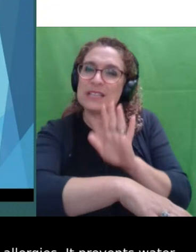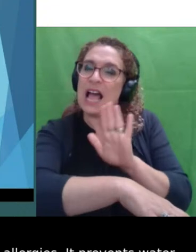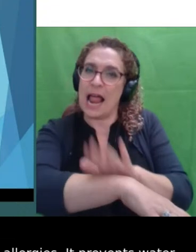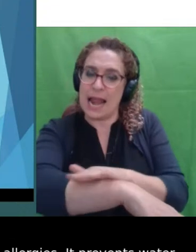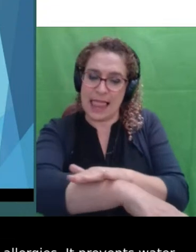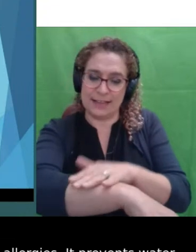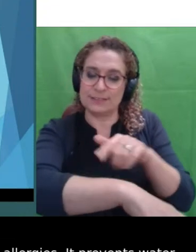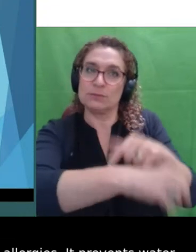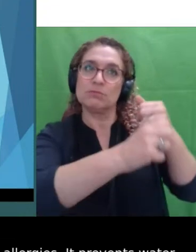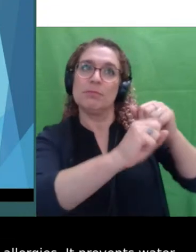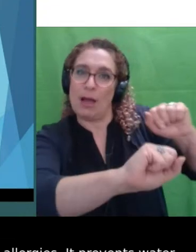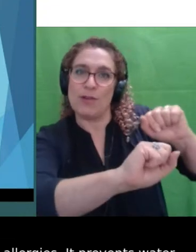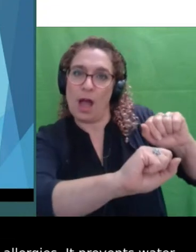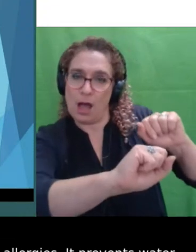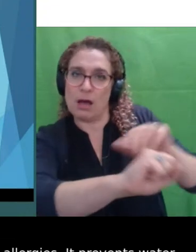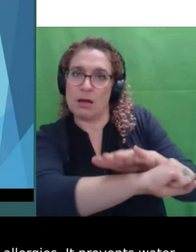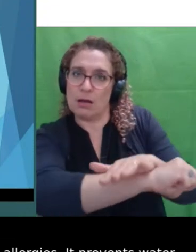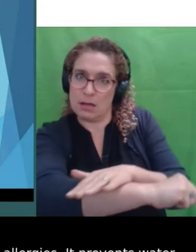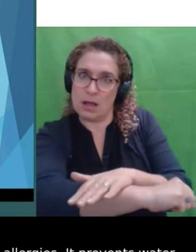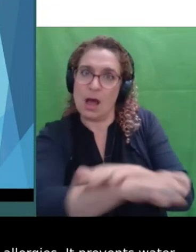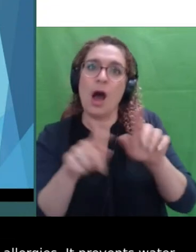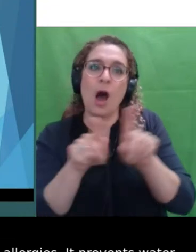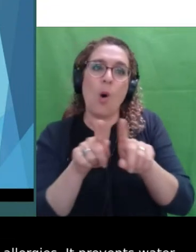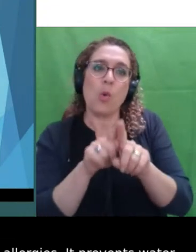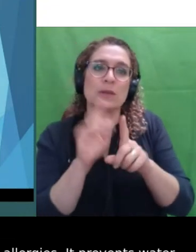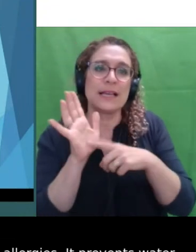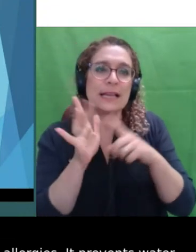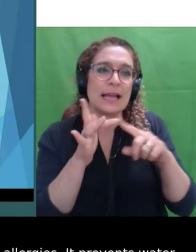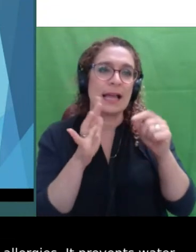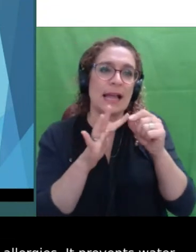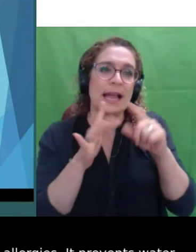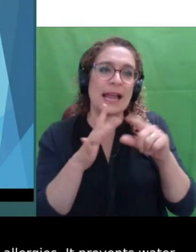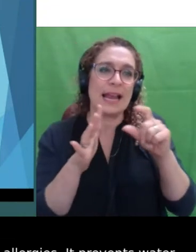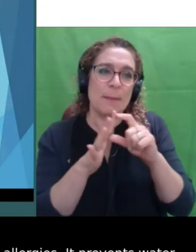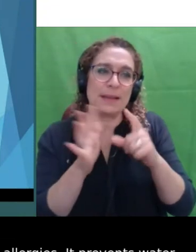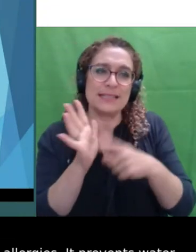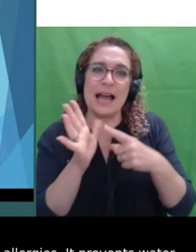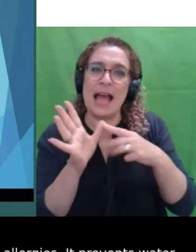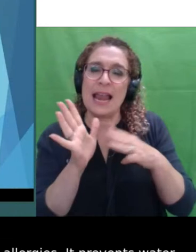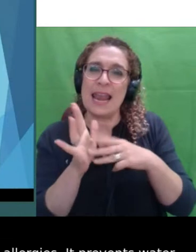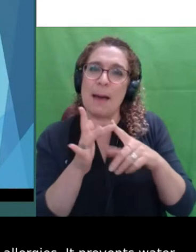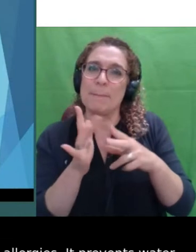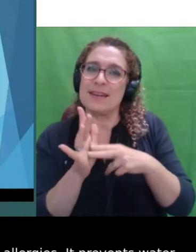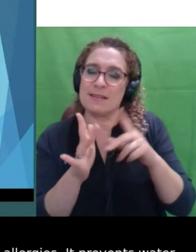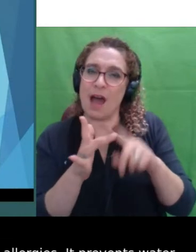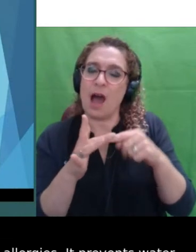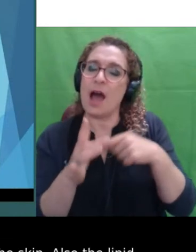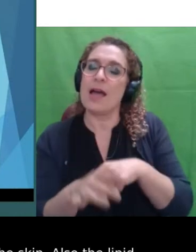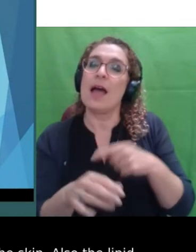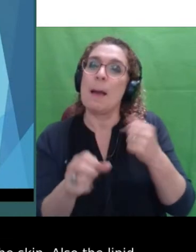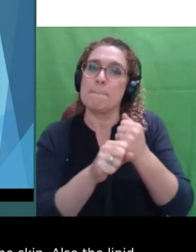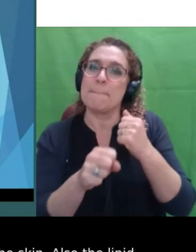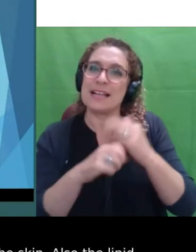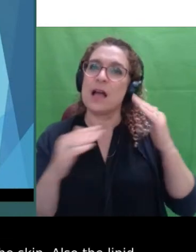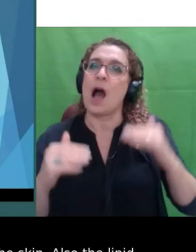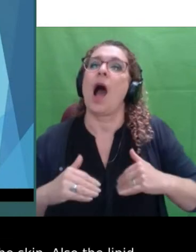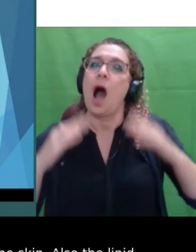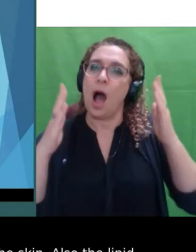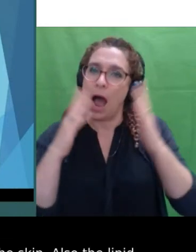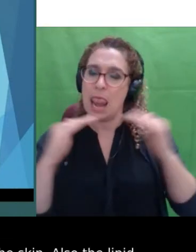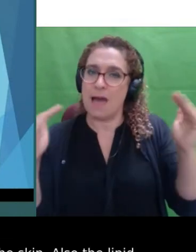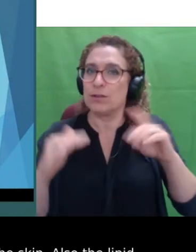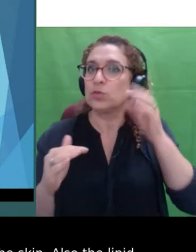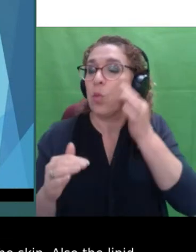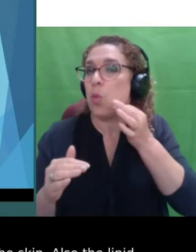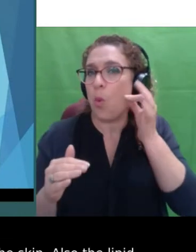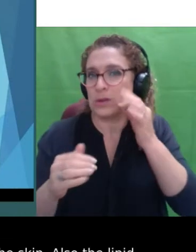barrier also the lipid laminelli including ceramides keeps high levels of water and keeps that firm